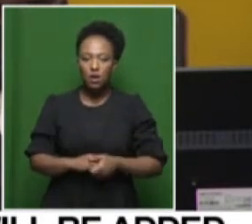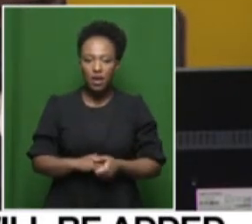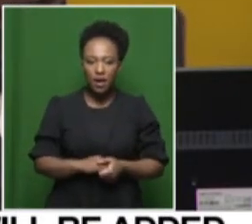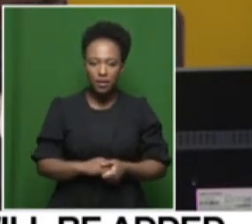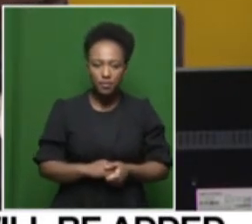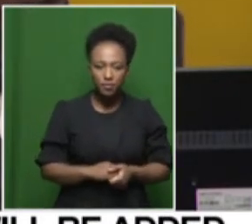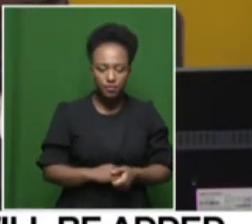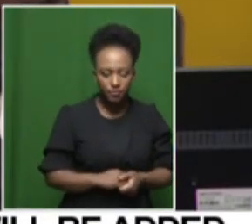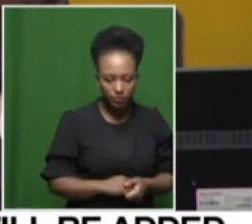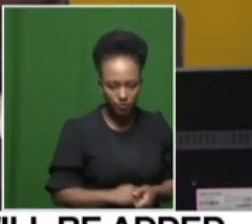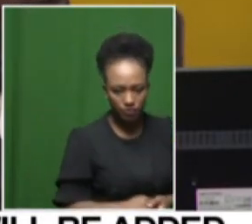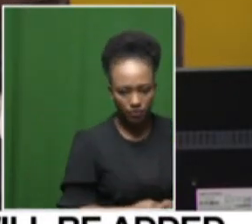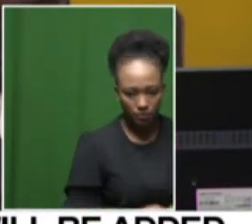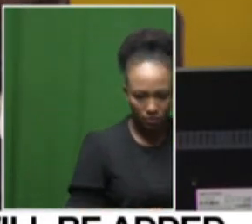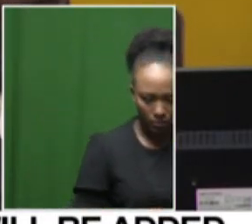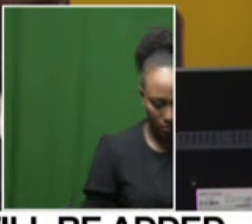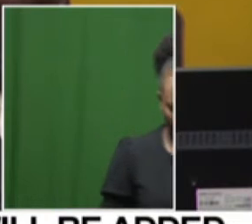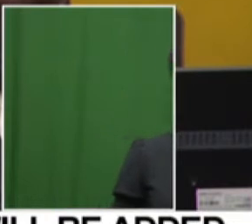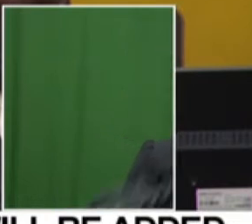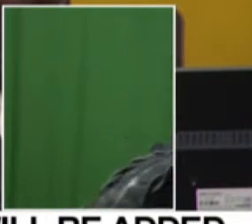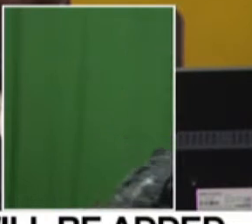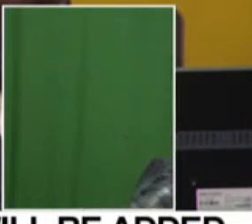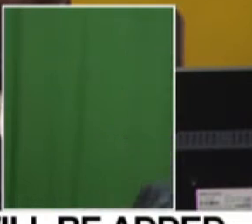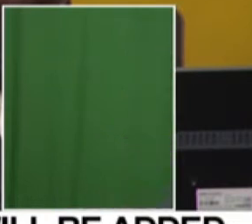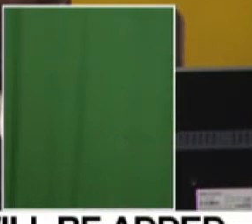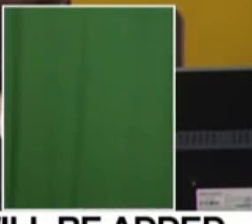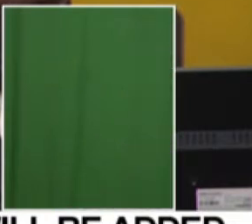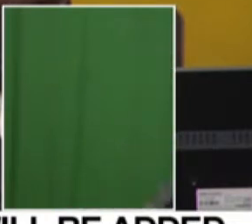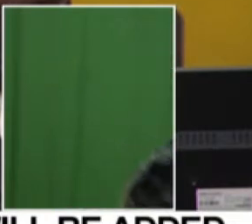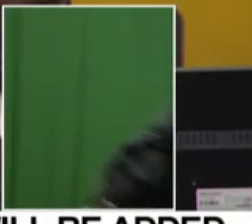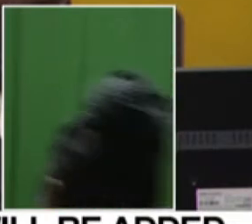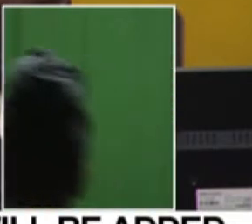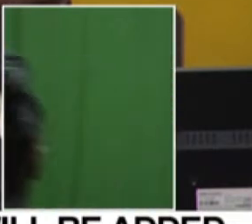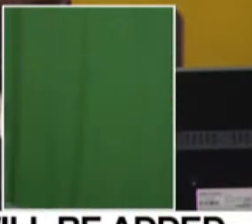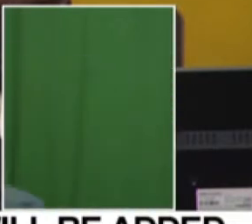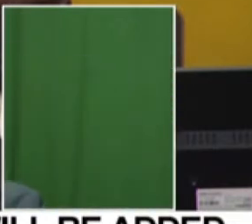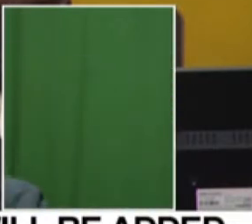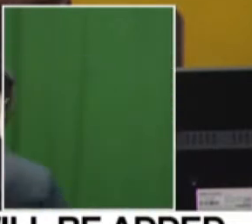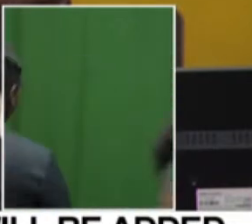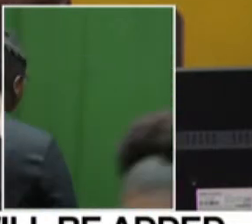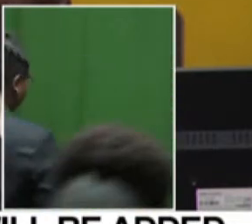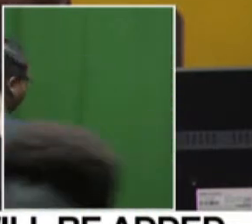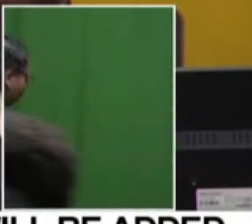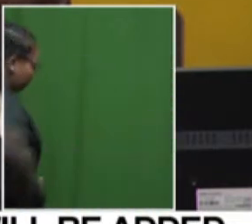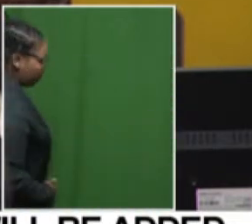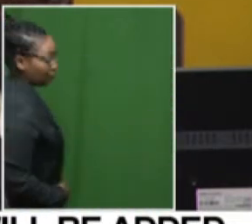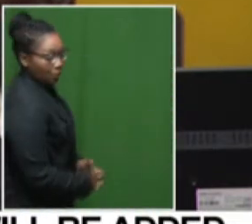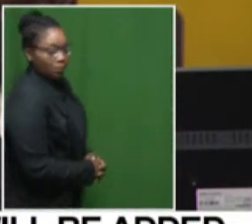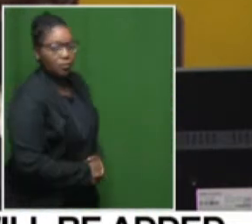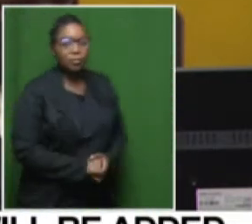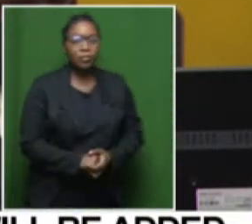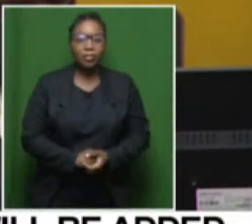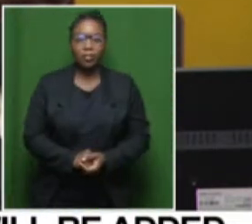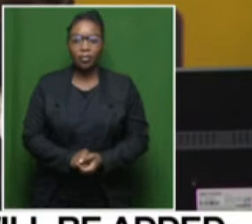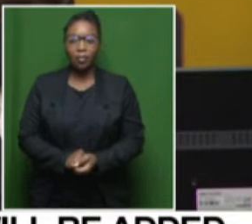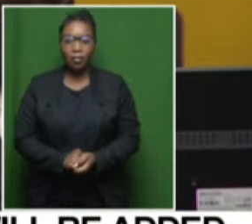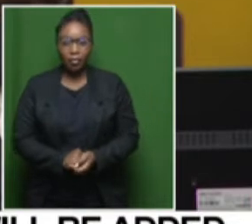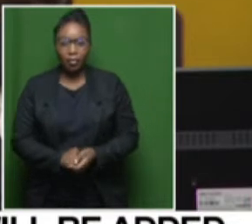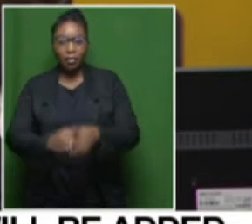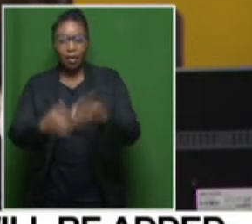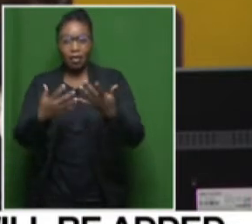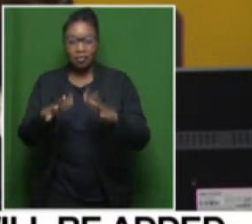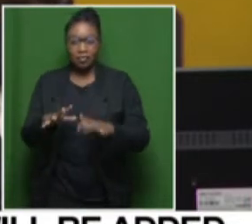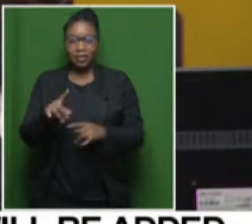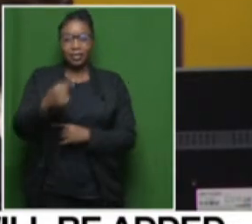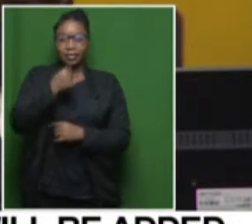in 24-25, at an average annual rate of increase 1.8%. As indicated